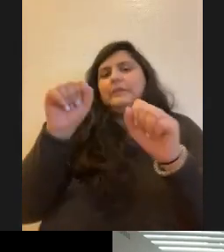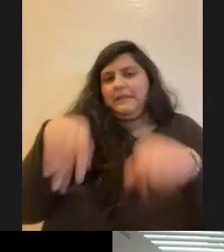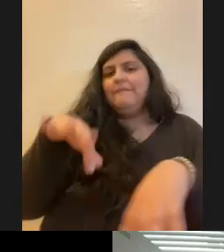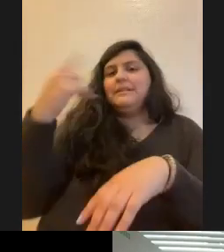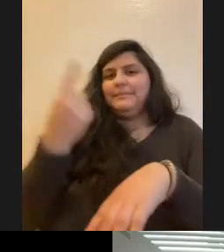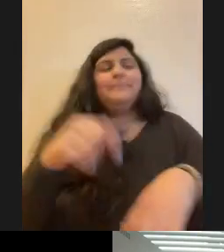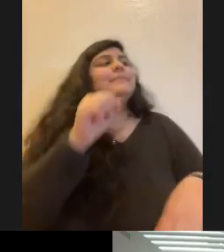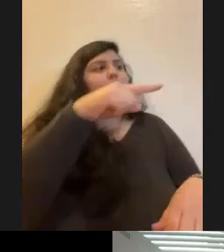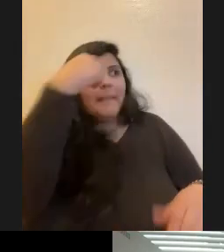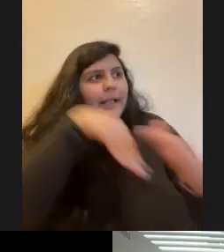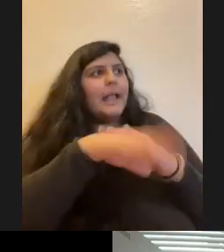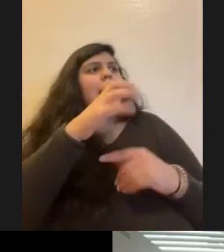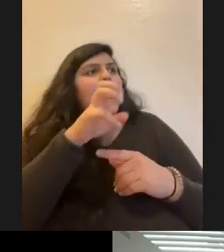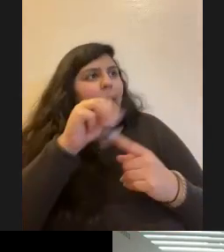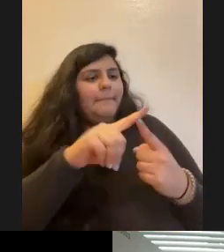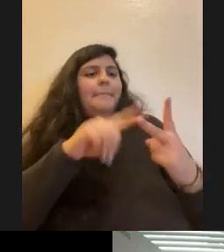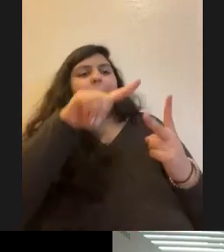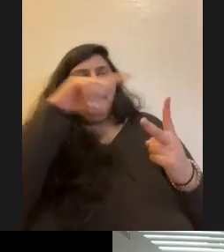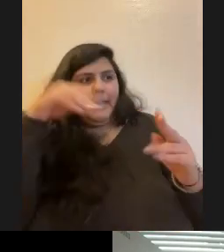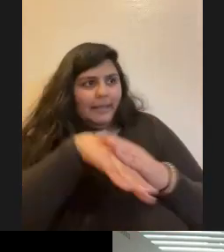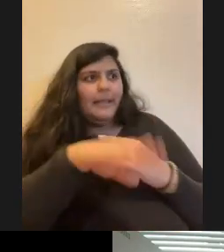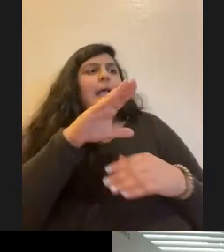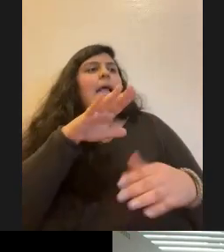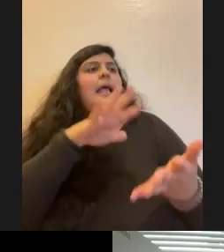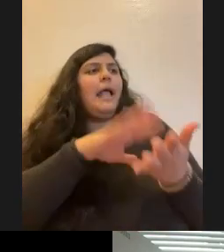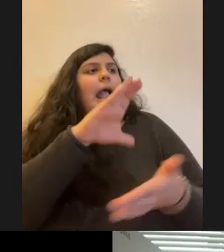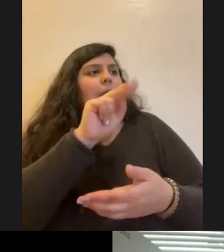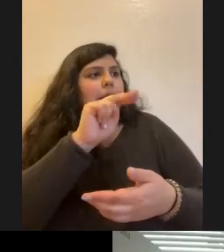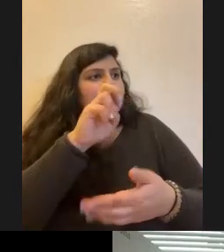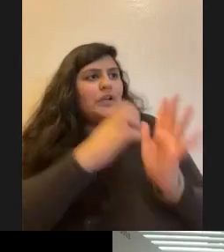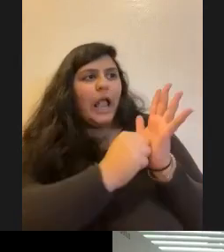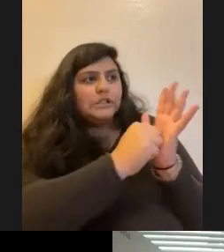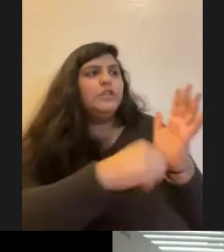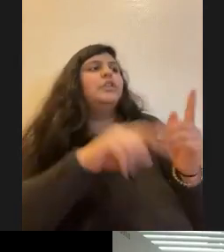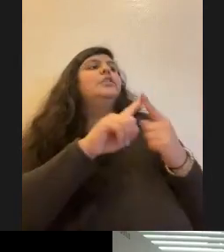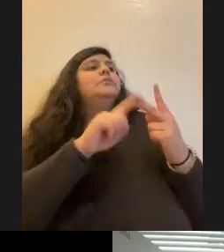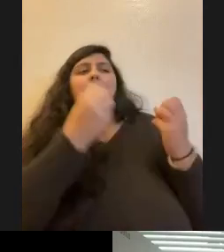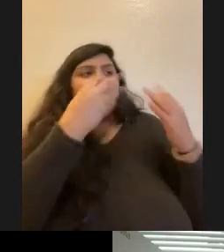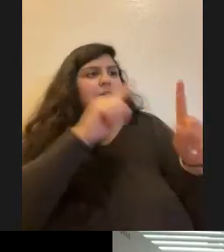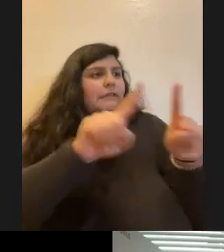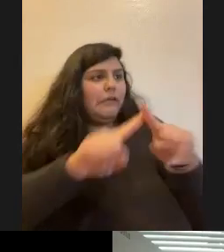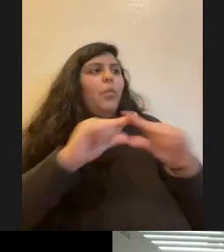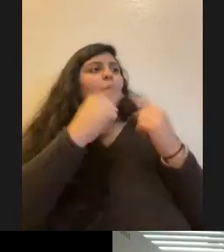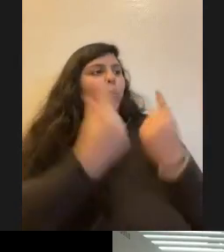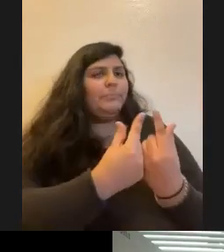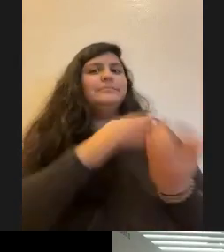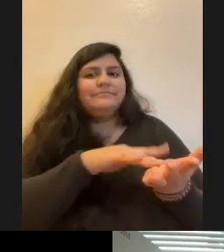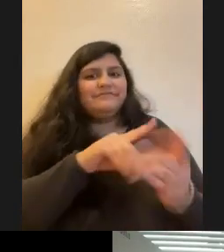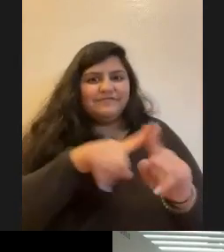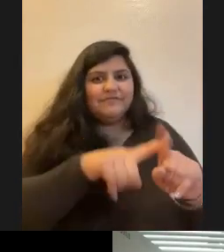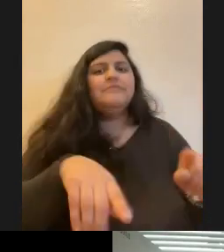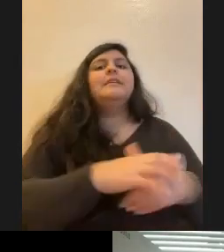Black in chemistry, Black in cancer, Black in whatever. There's so many amazing groups that are doing amazing work. Black in marine science